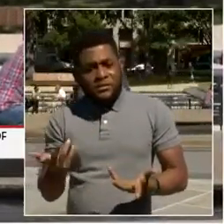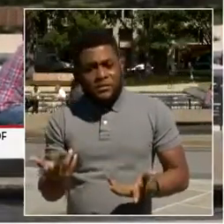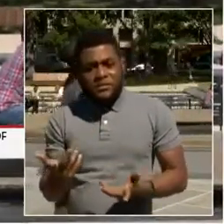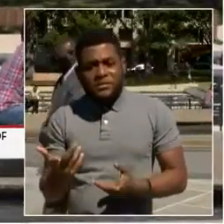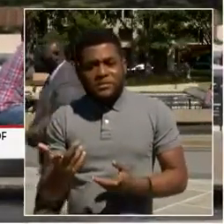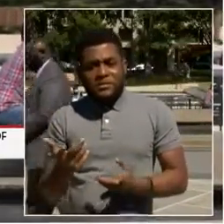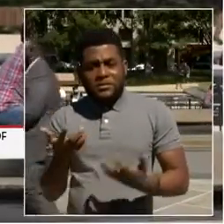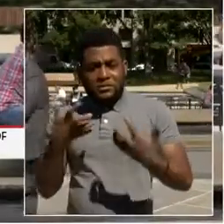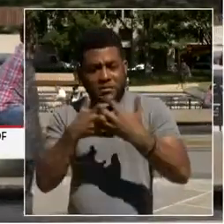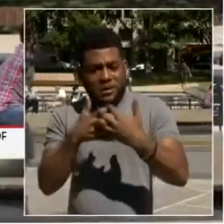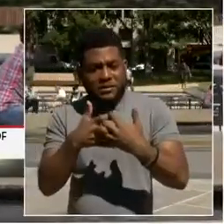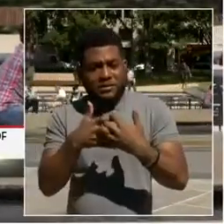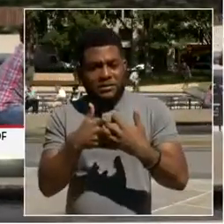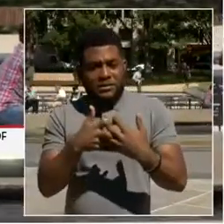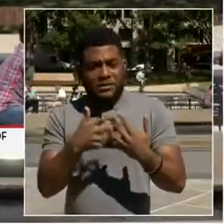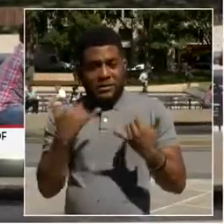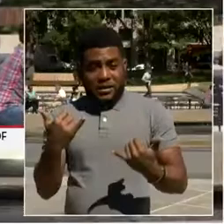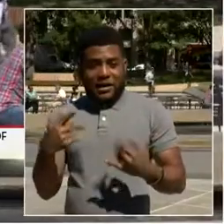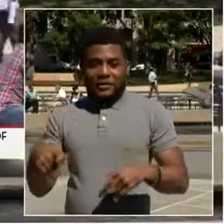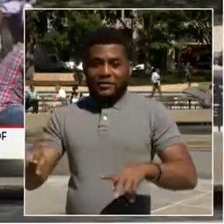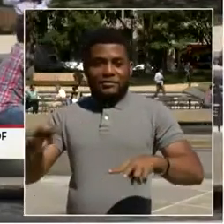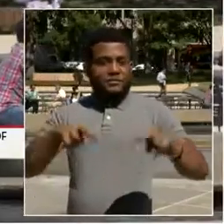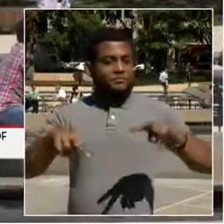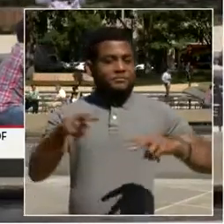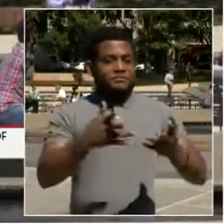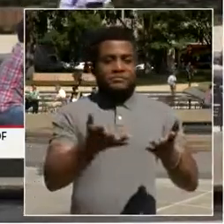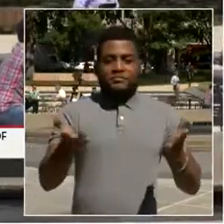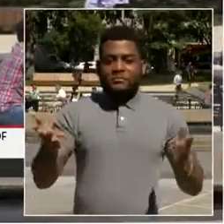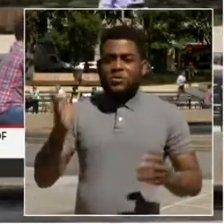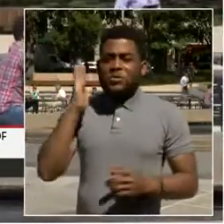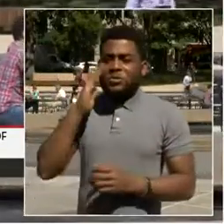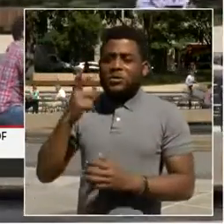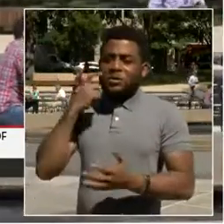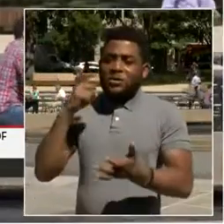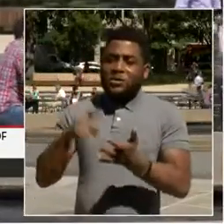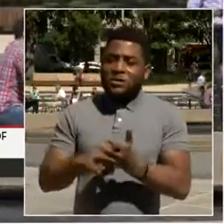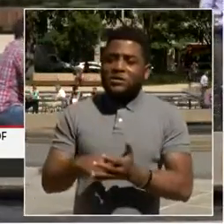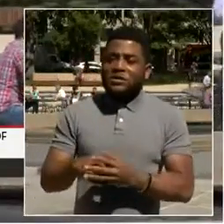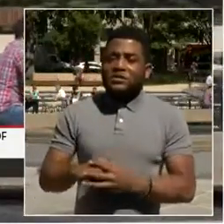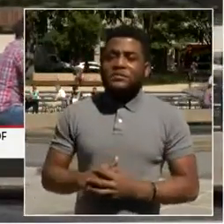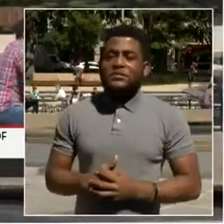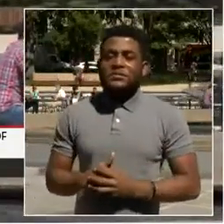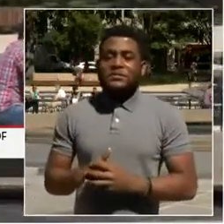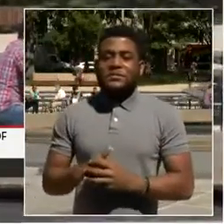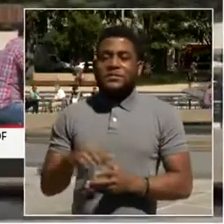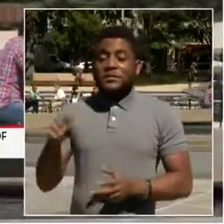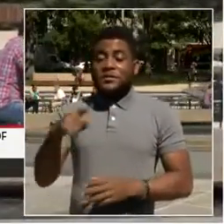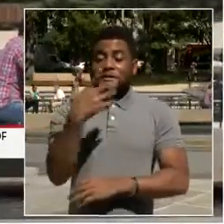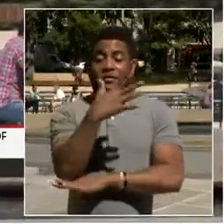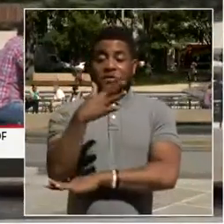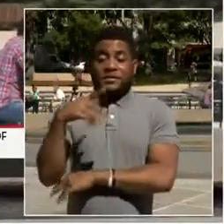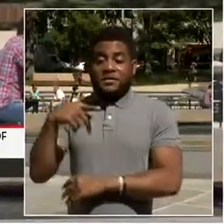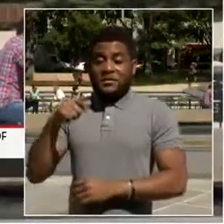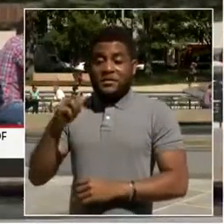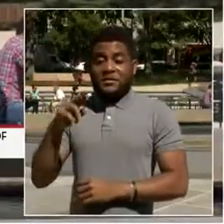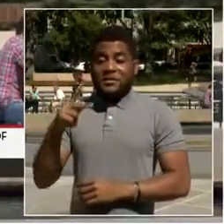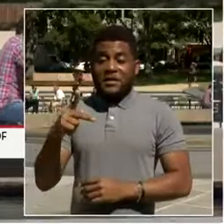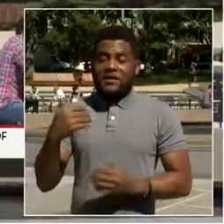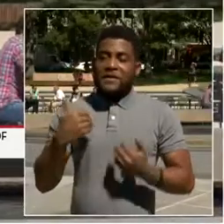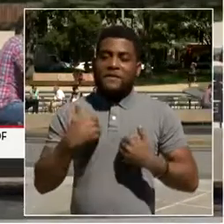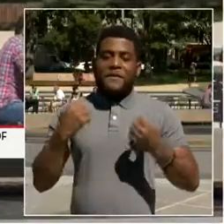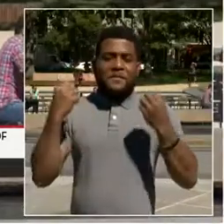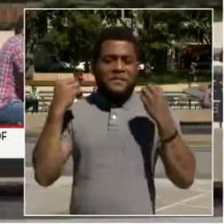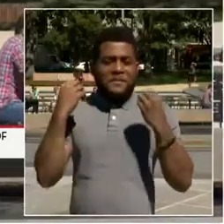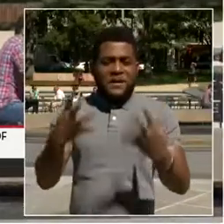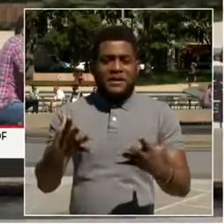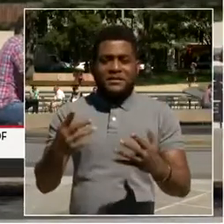if you look around yourself today, you will notice that this park is surrounded by D.C. places.